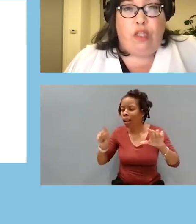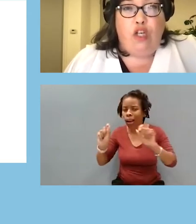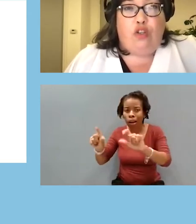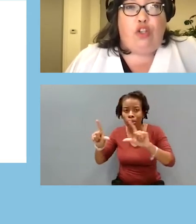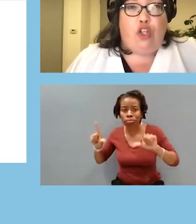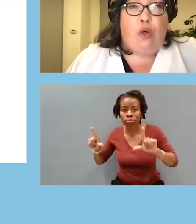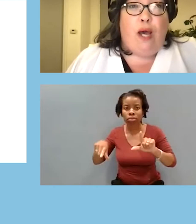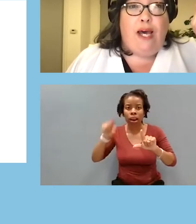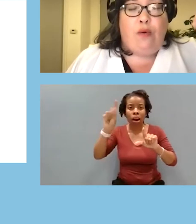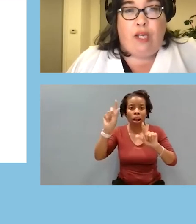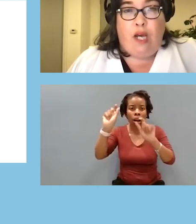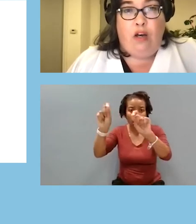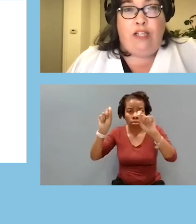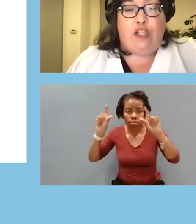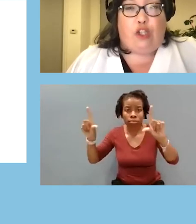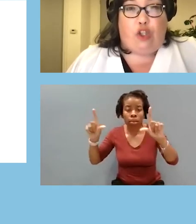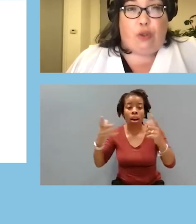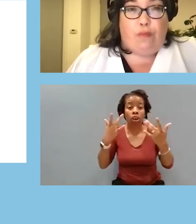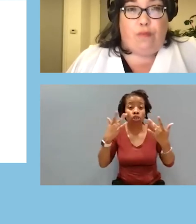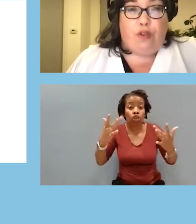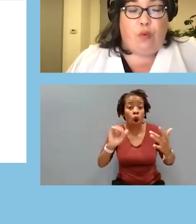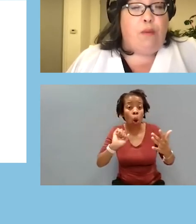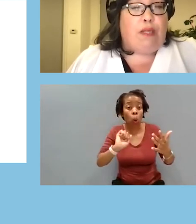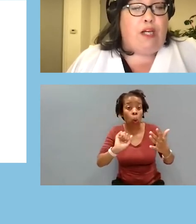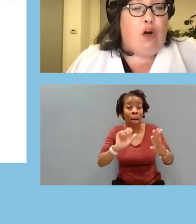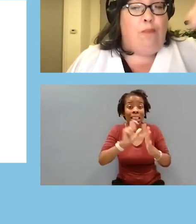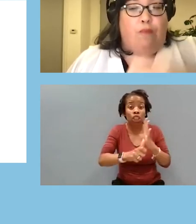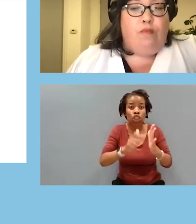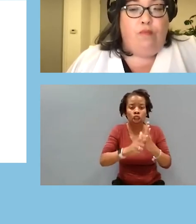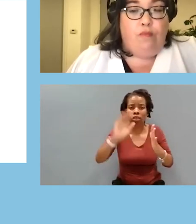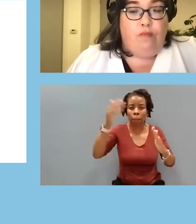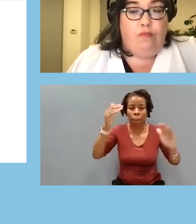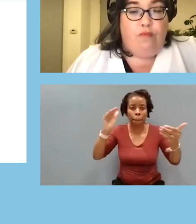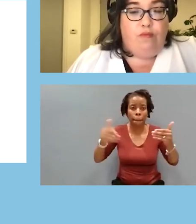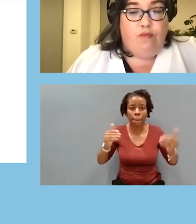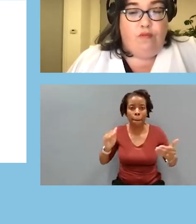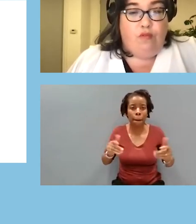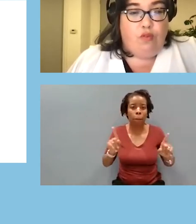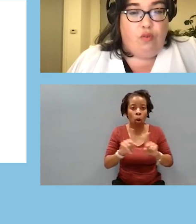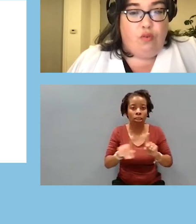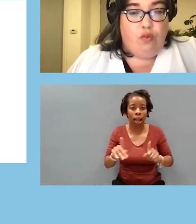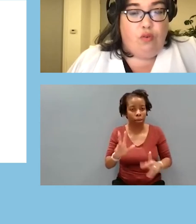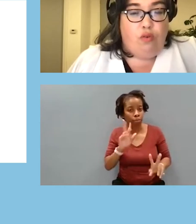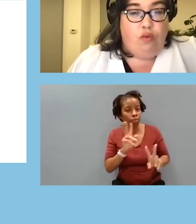dictionary to show how they are in situ. So we can play on.